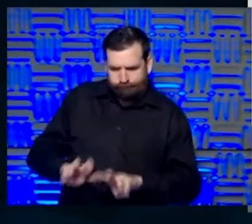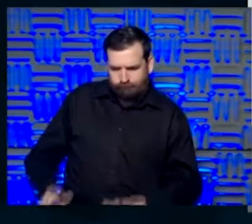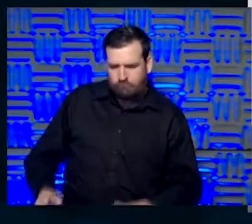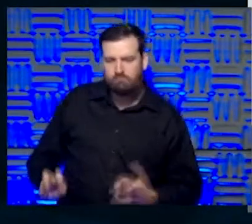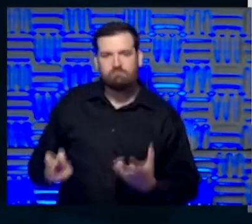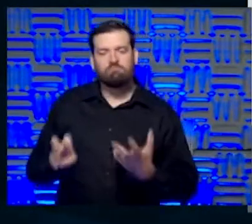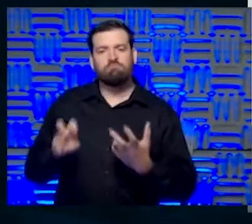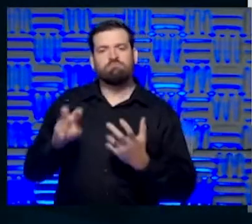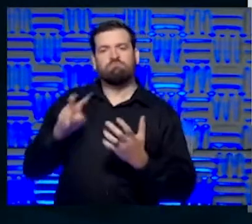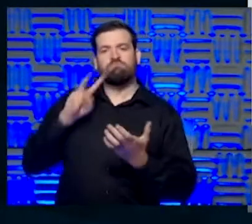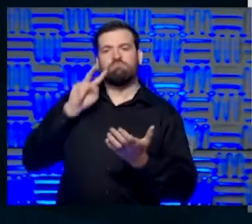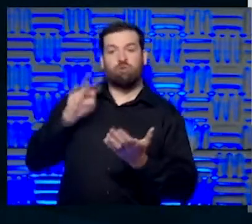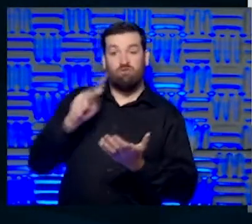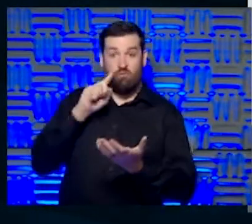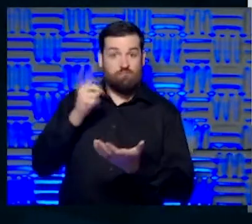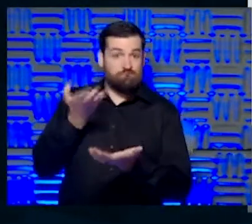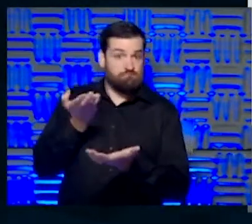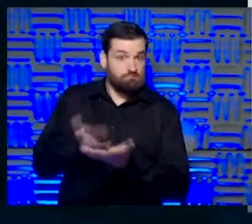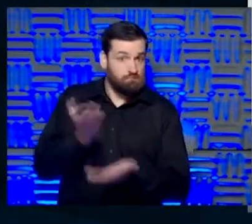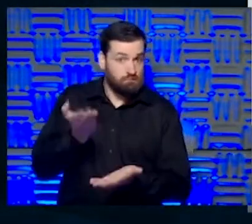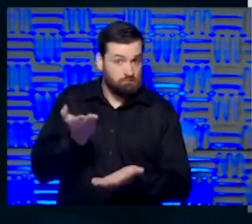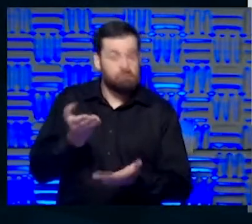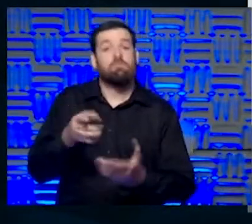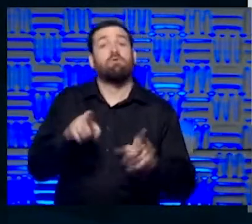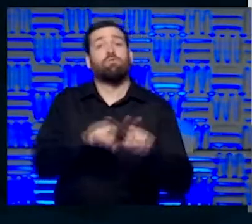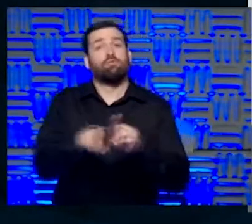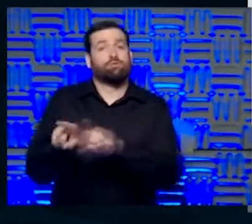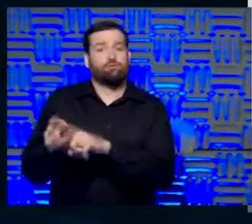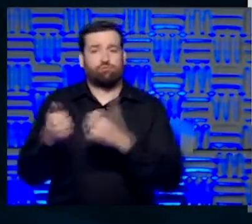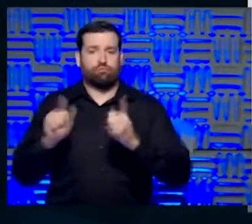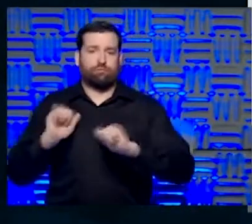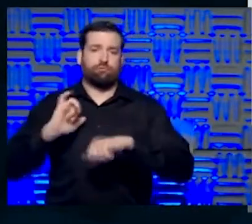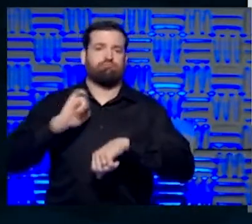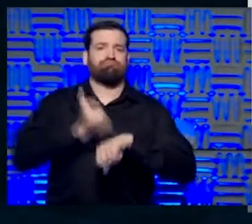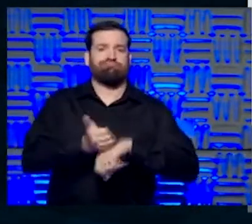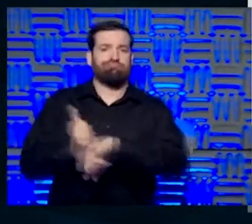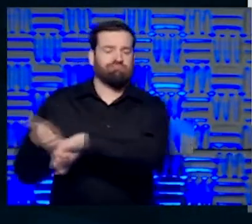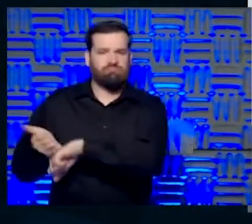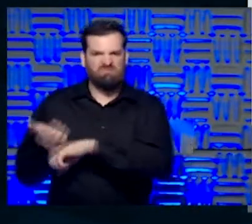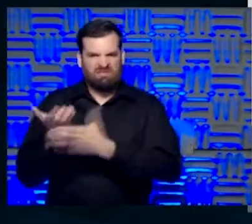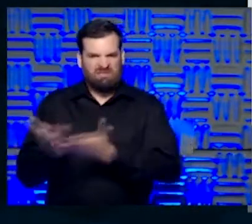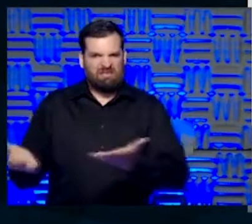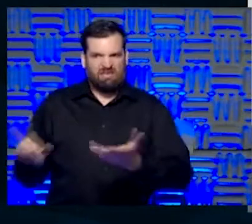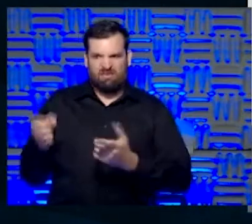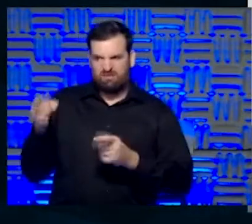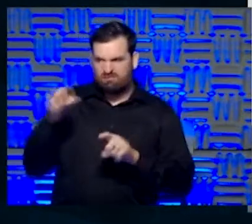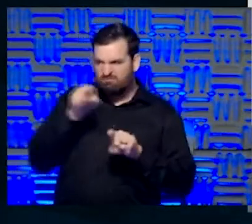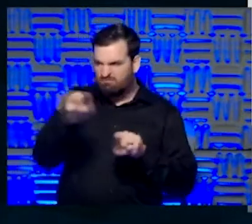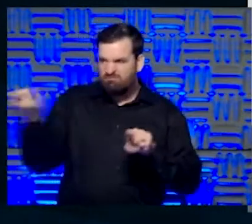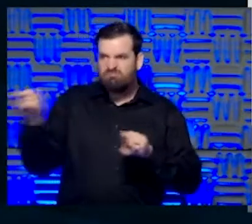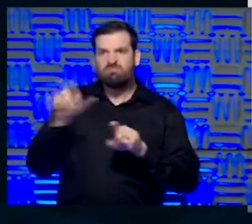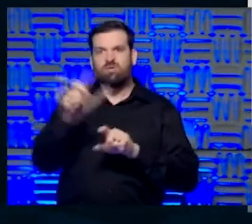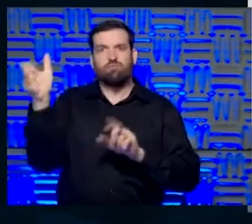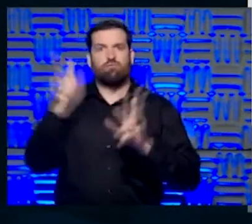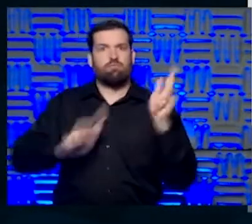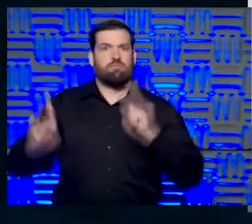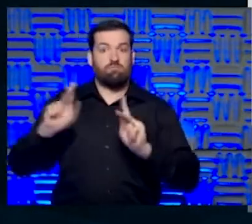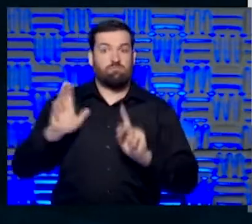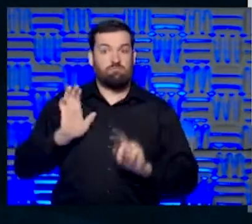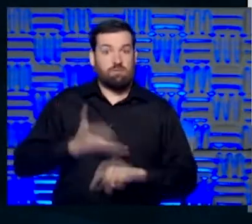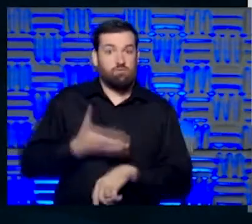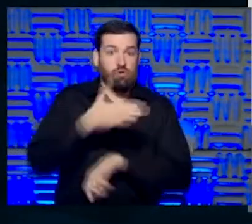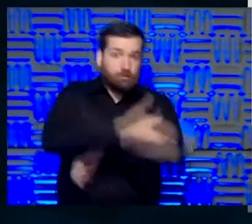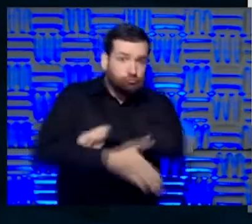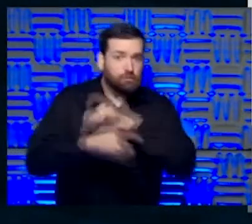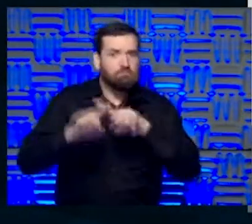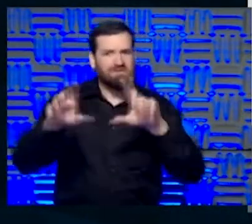looking for the validity of it, but then also trying to implement the lessons learned that other folks around our country, but also around